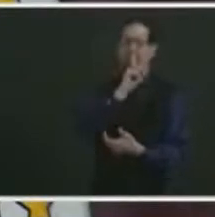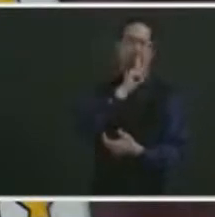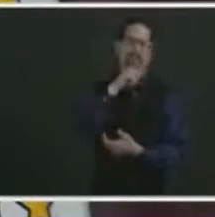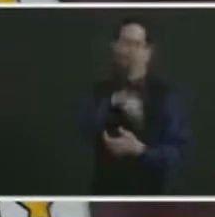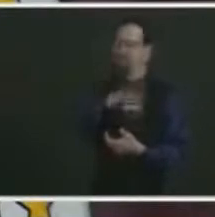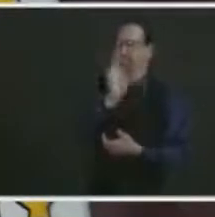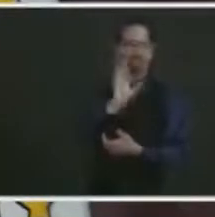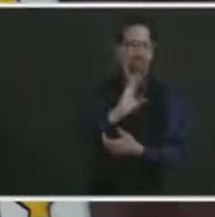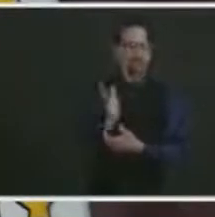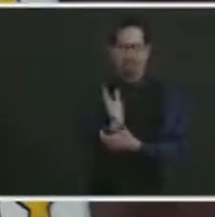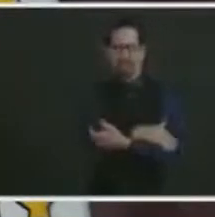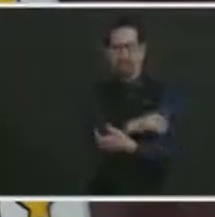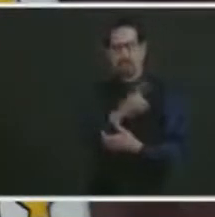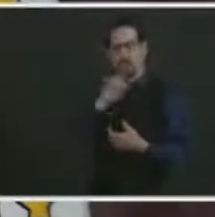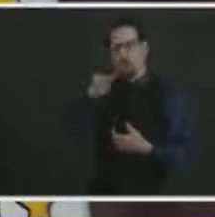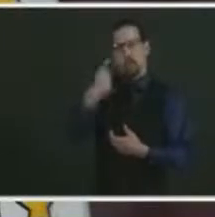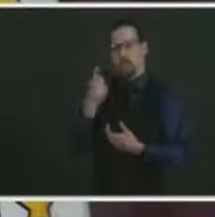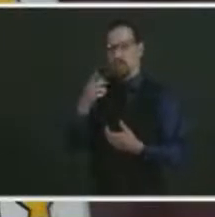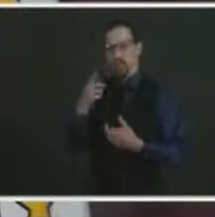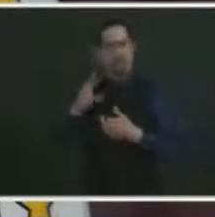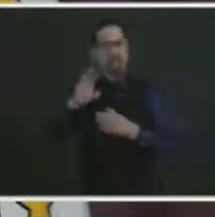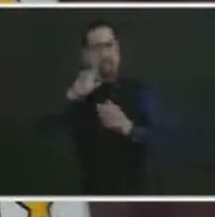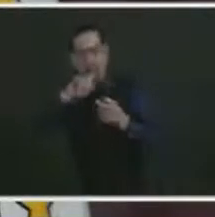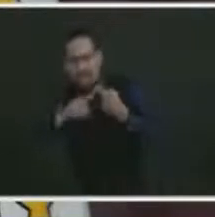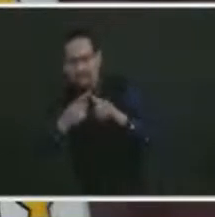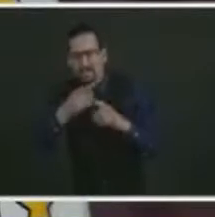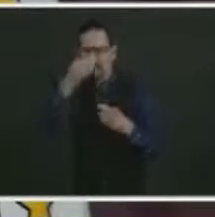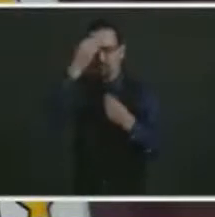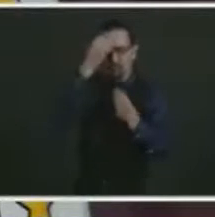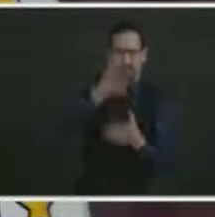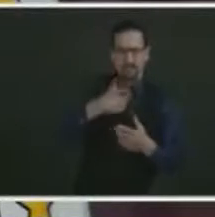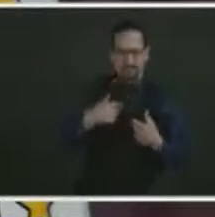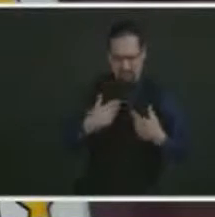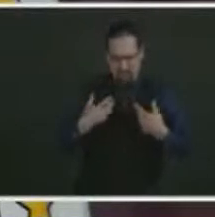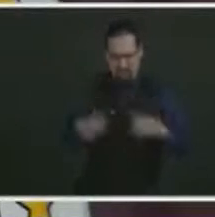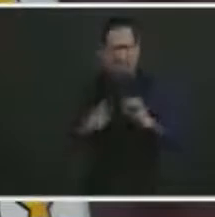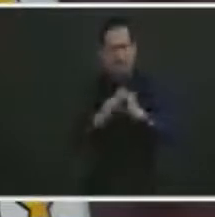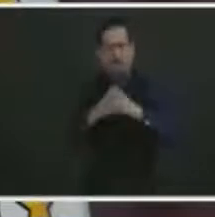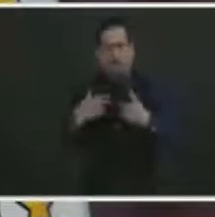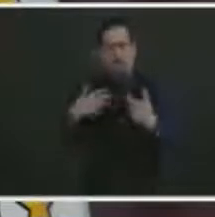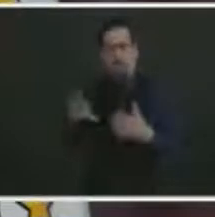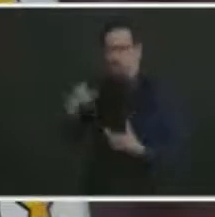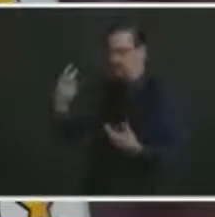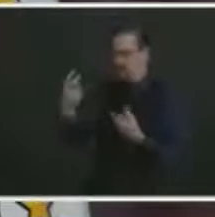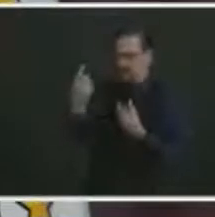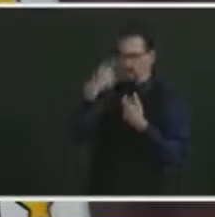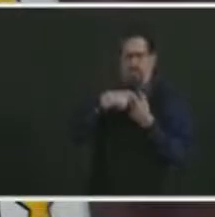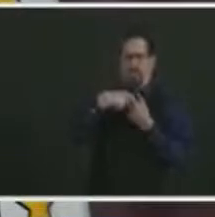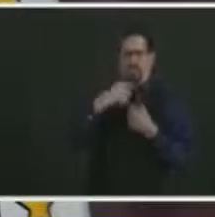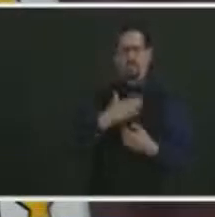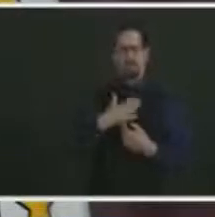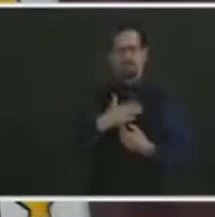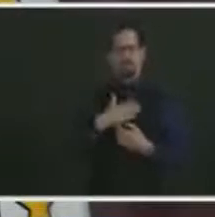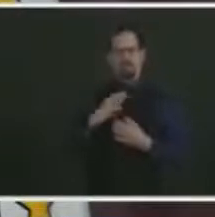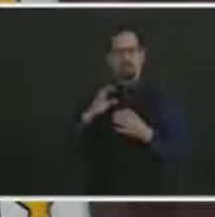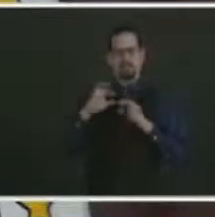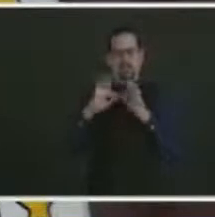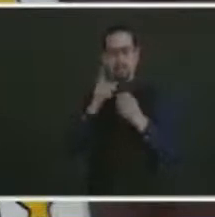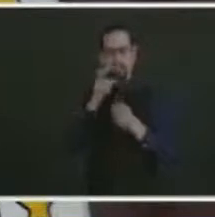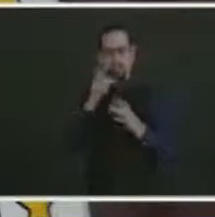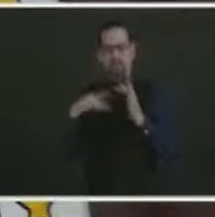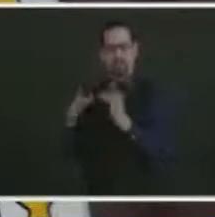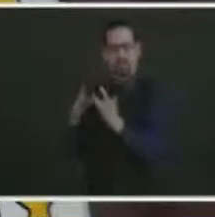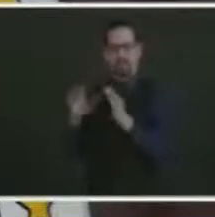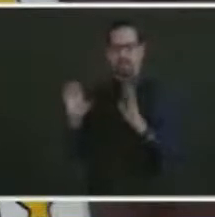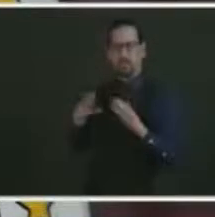family's contacts. So I hope I can give you some clarity. Although we call this contact tracing, it has nothing